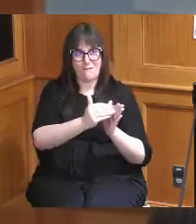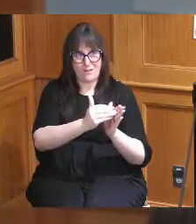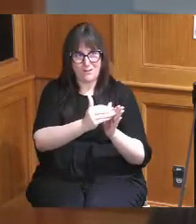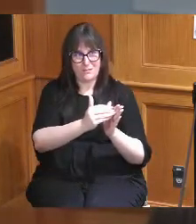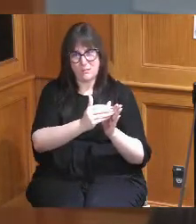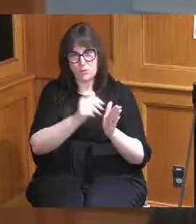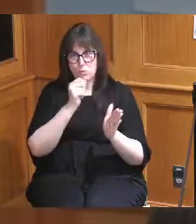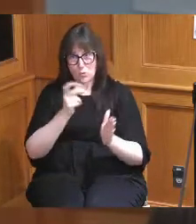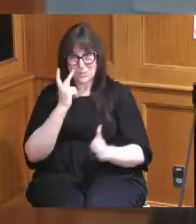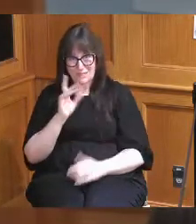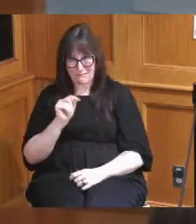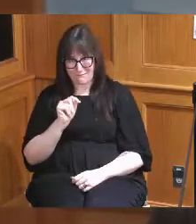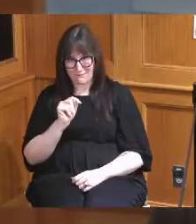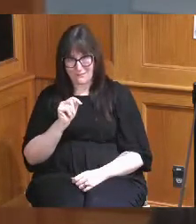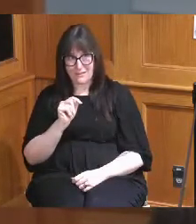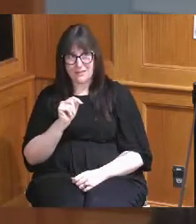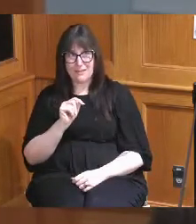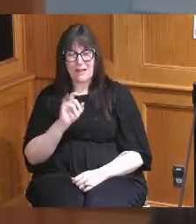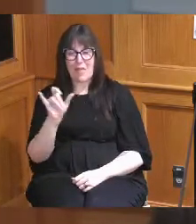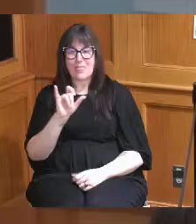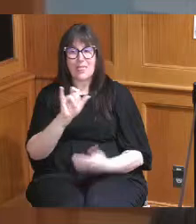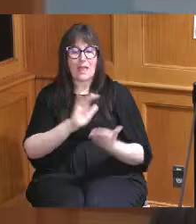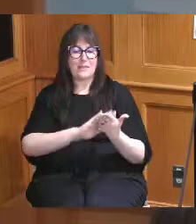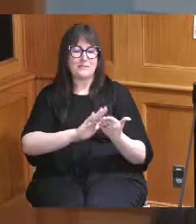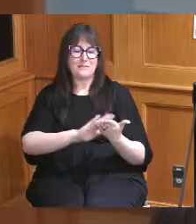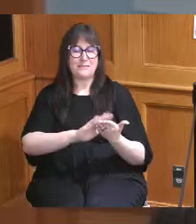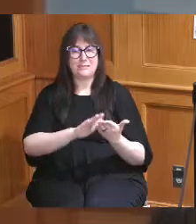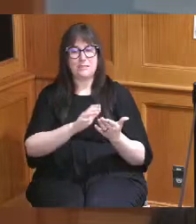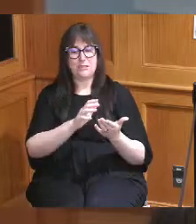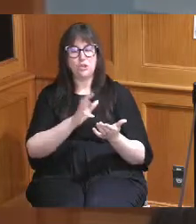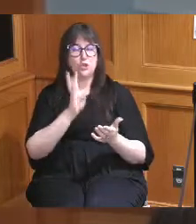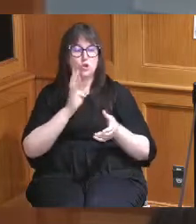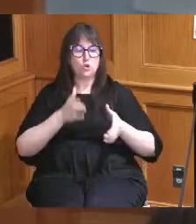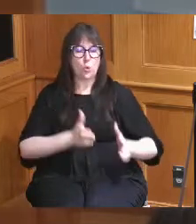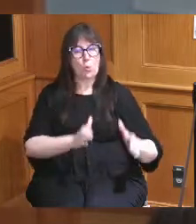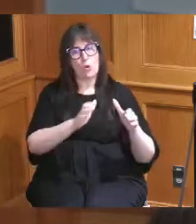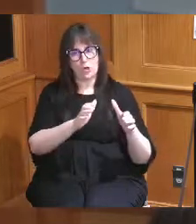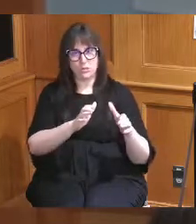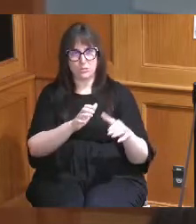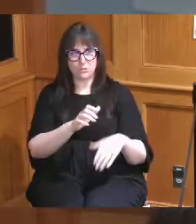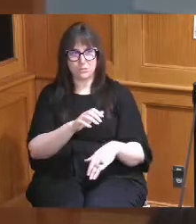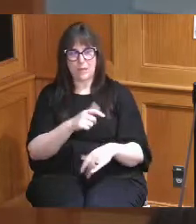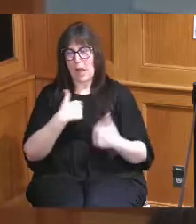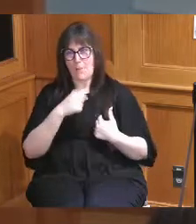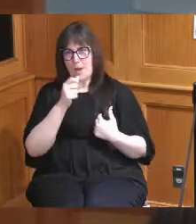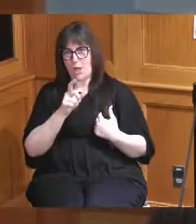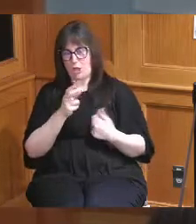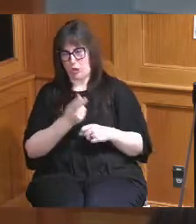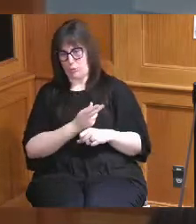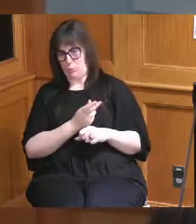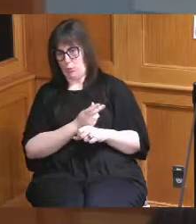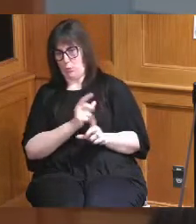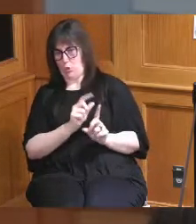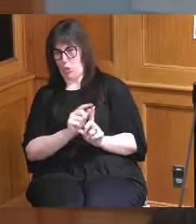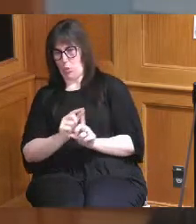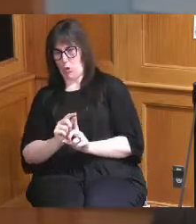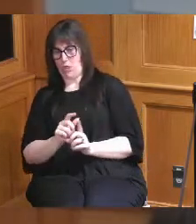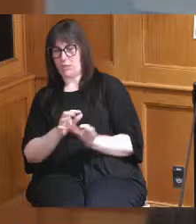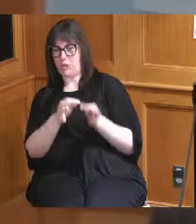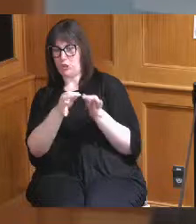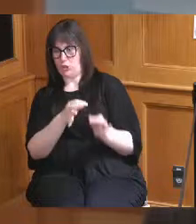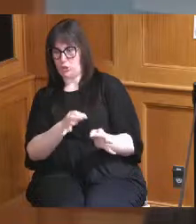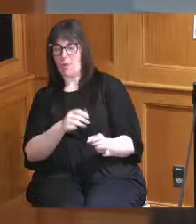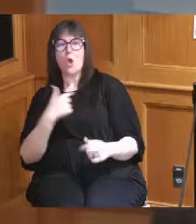don't see. The sanitary sewers. I'm not going to use a vernacular that would describe the type of work that it is.